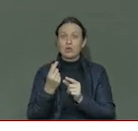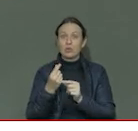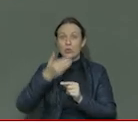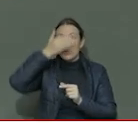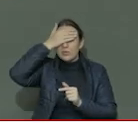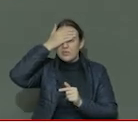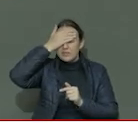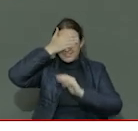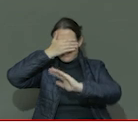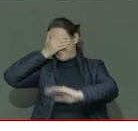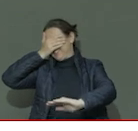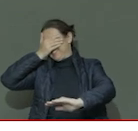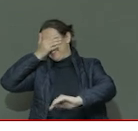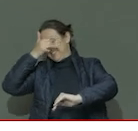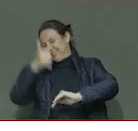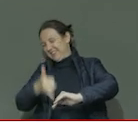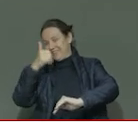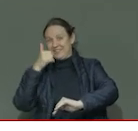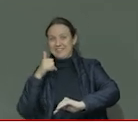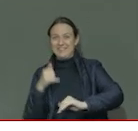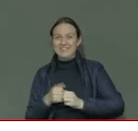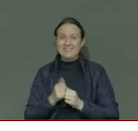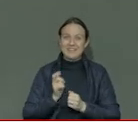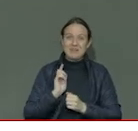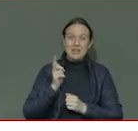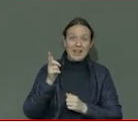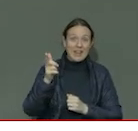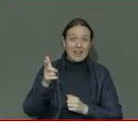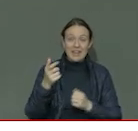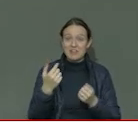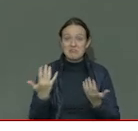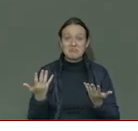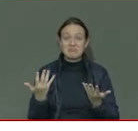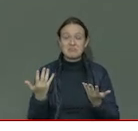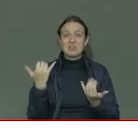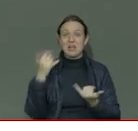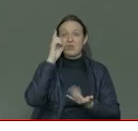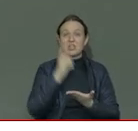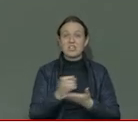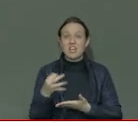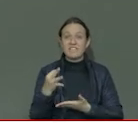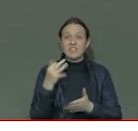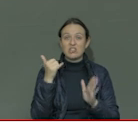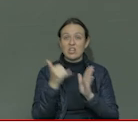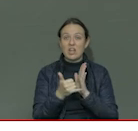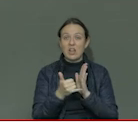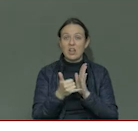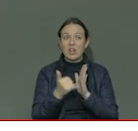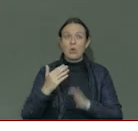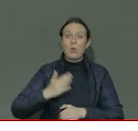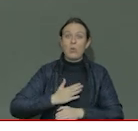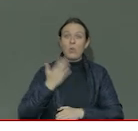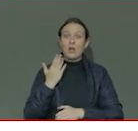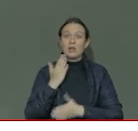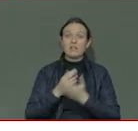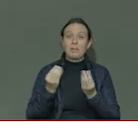that fish is not looking at him, right? And later, he starts to decide, when I kill a fish, I'm going to stick something